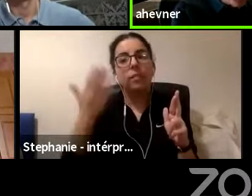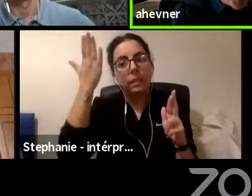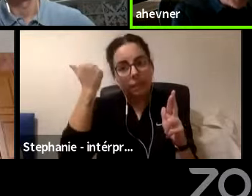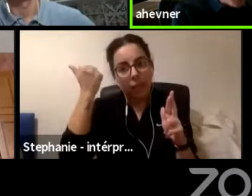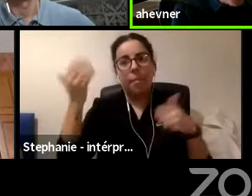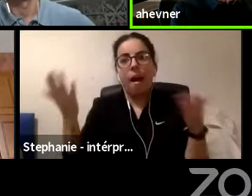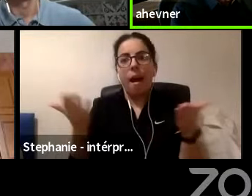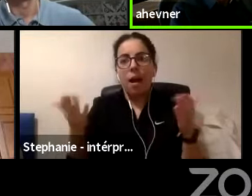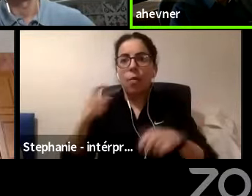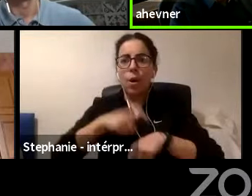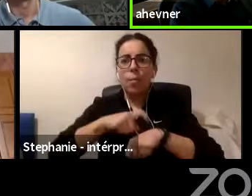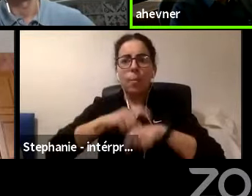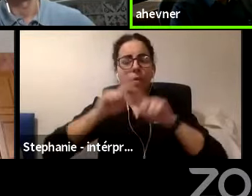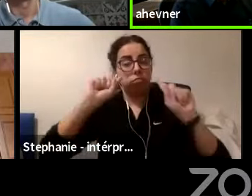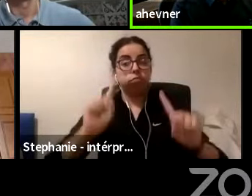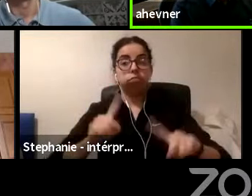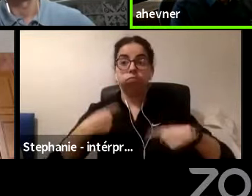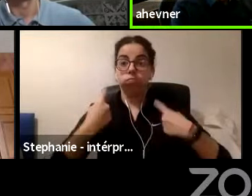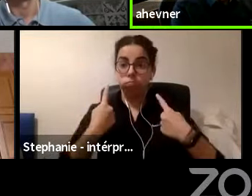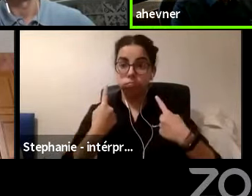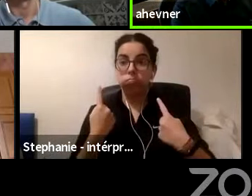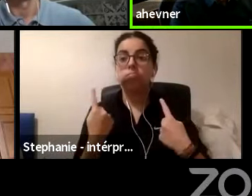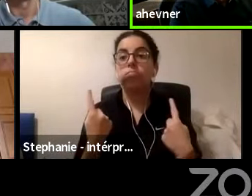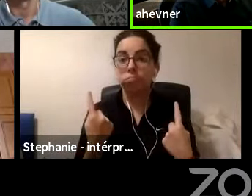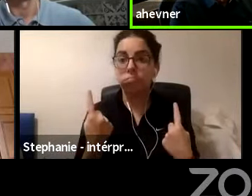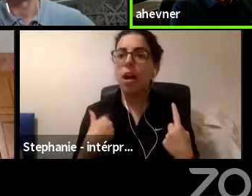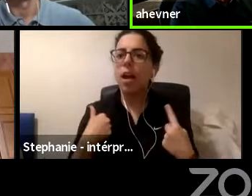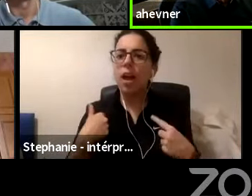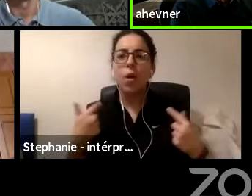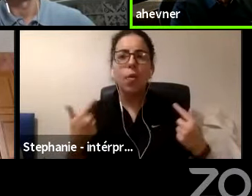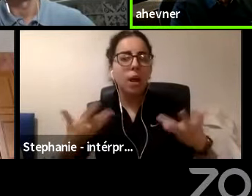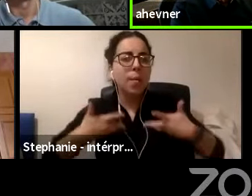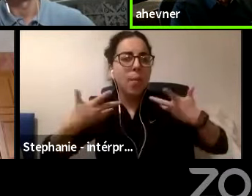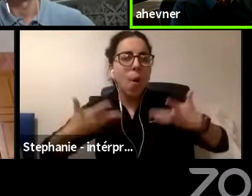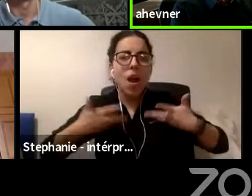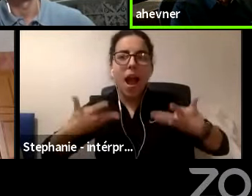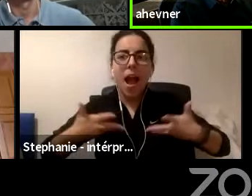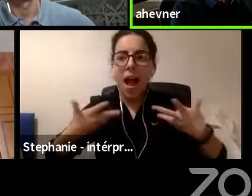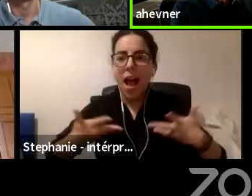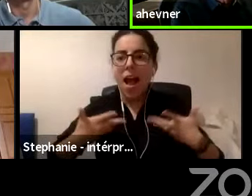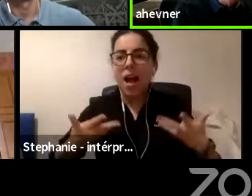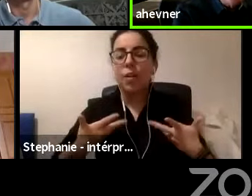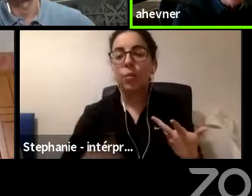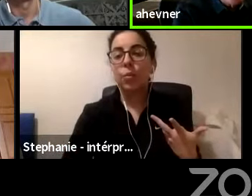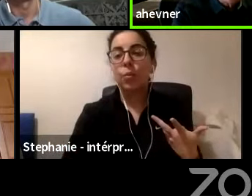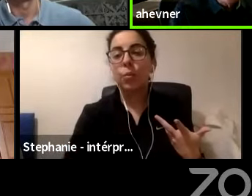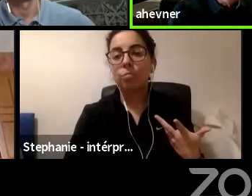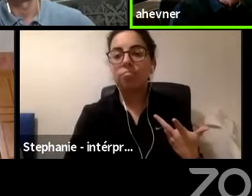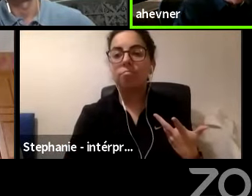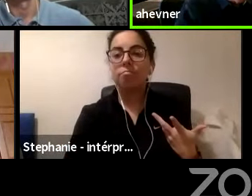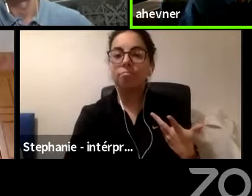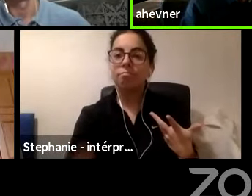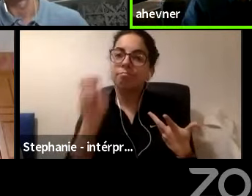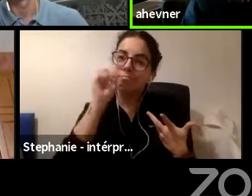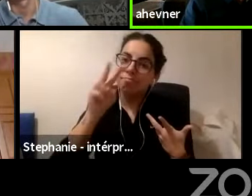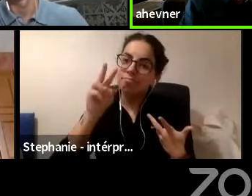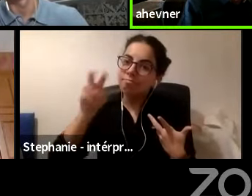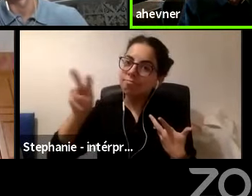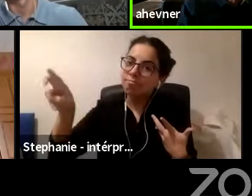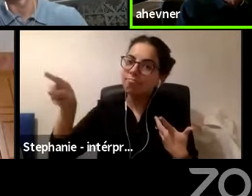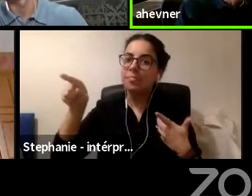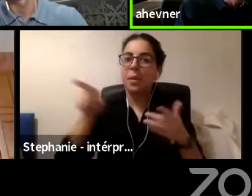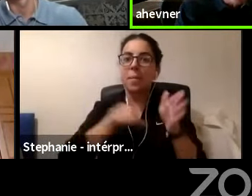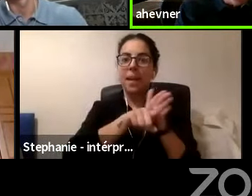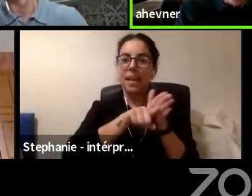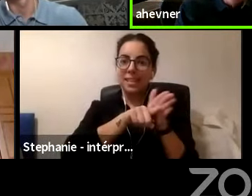some challenges, but you know, I'm very excited to acquaint you with design science